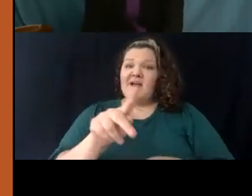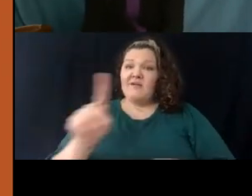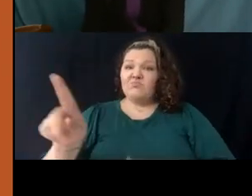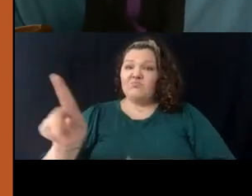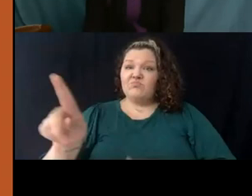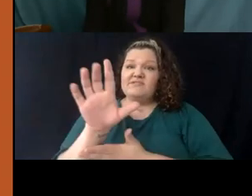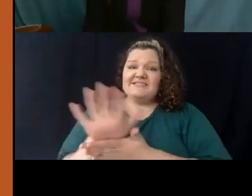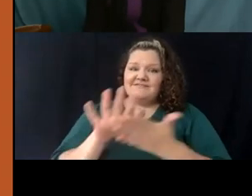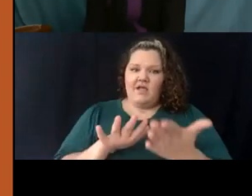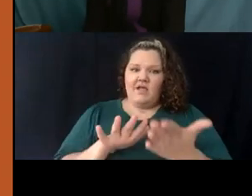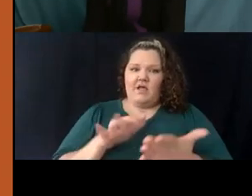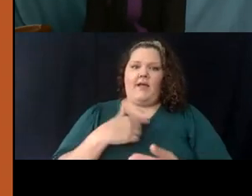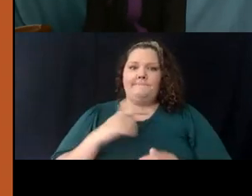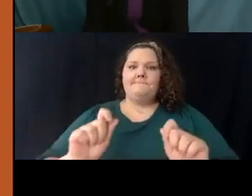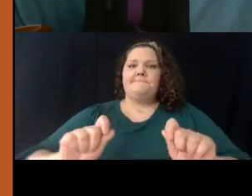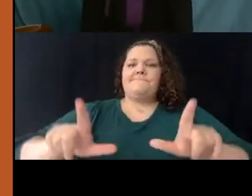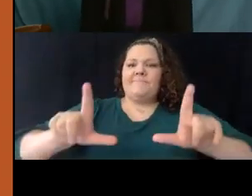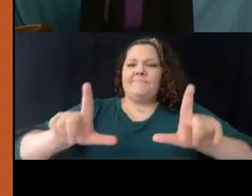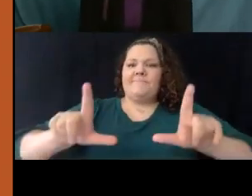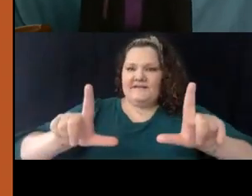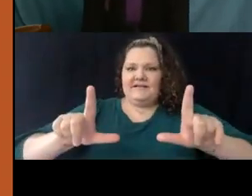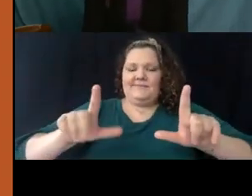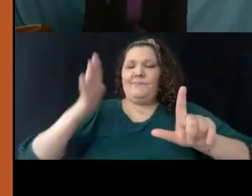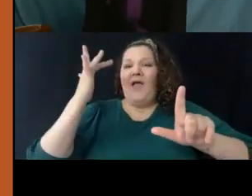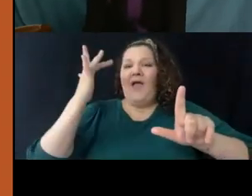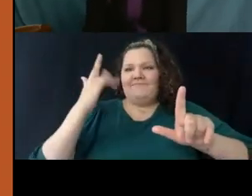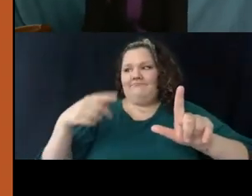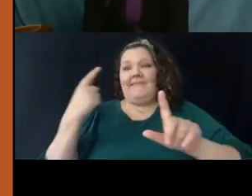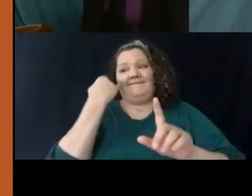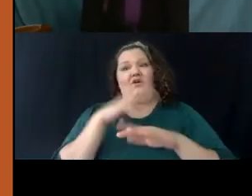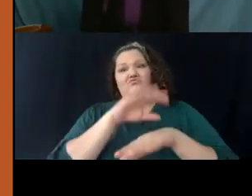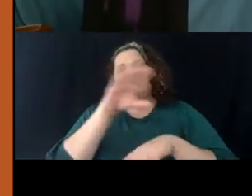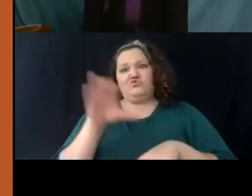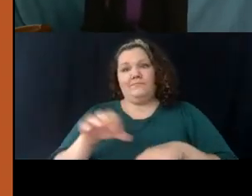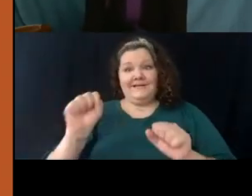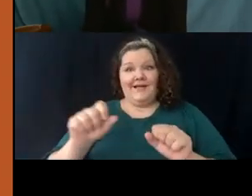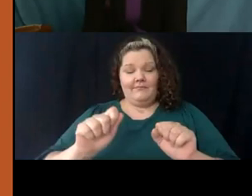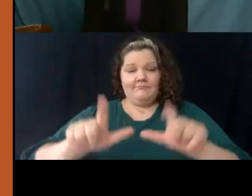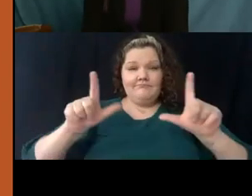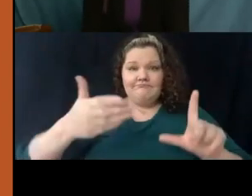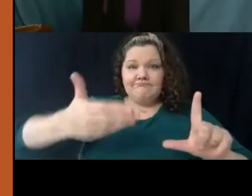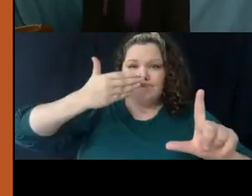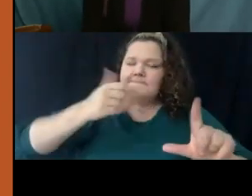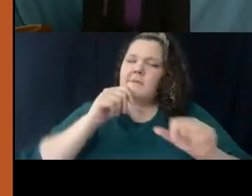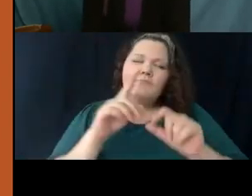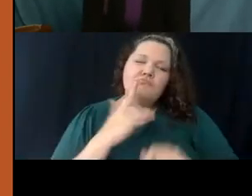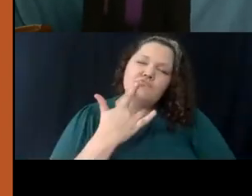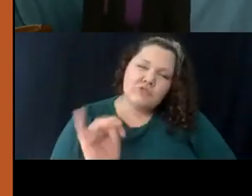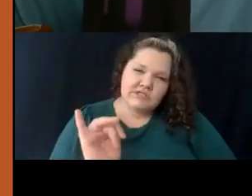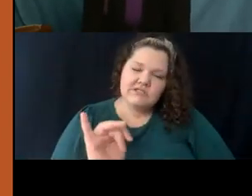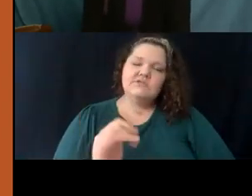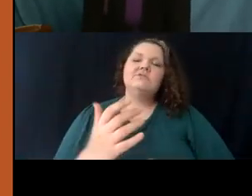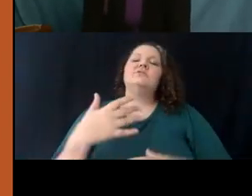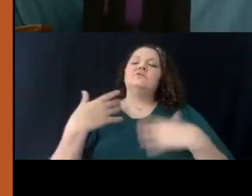But at the same time, there are some web pages that have that option, whether it's a Word document or a PowerPoint.